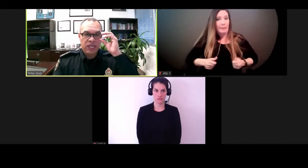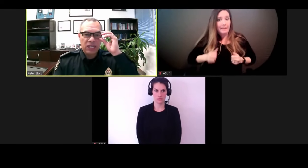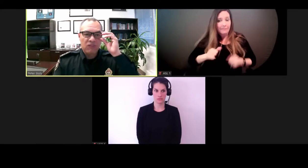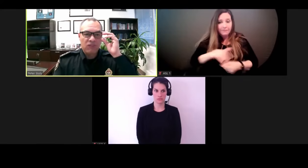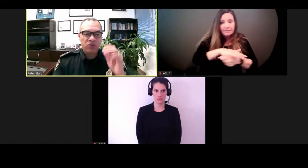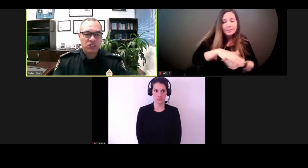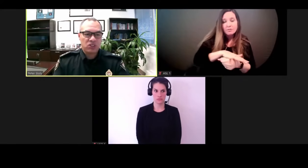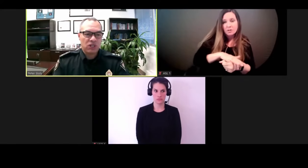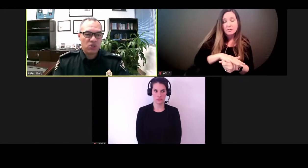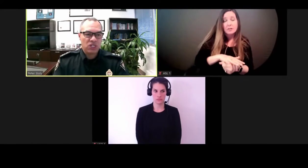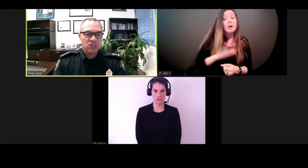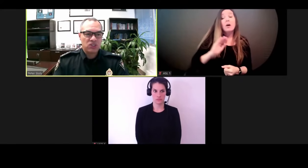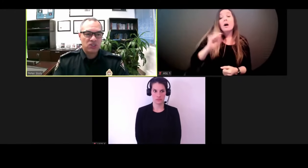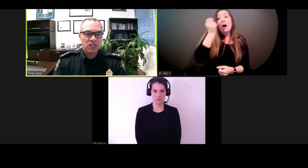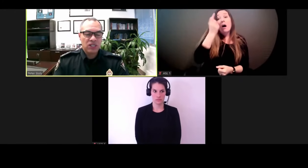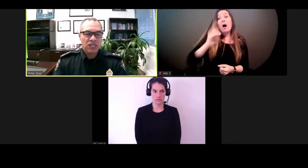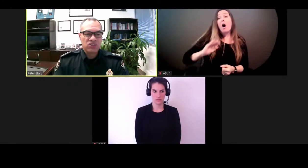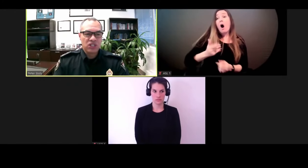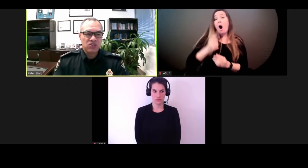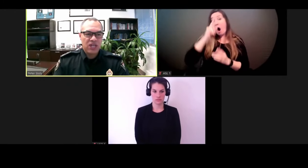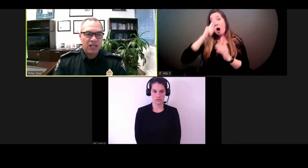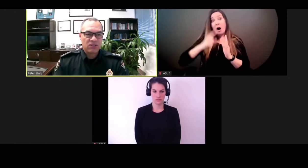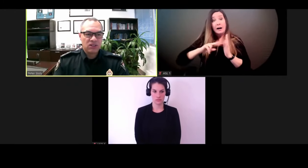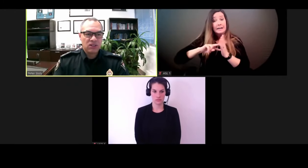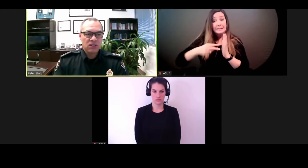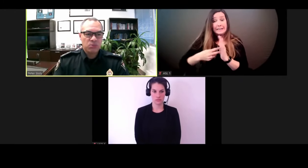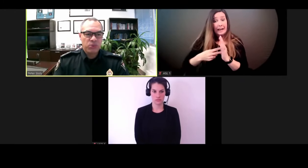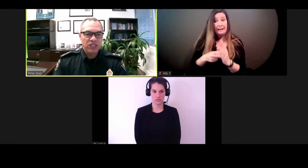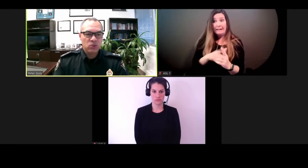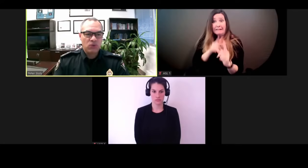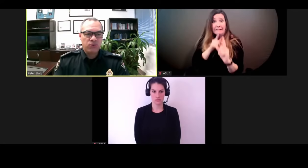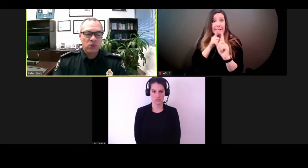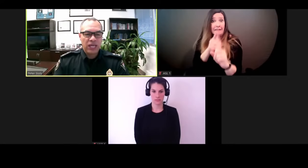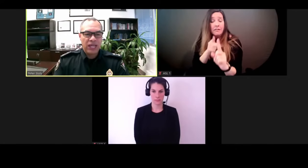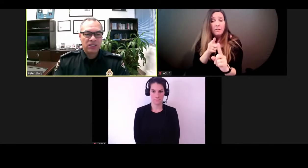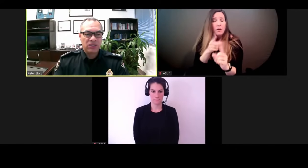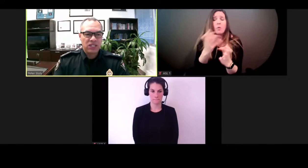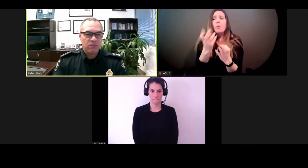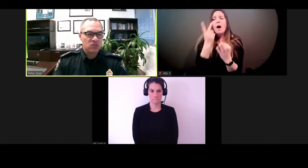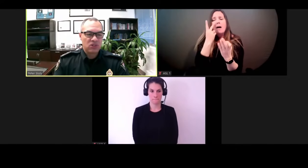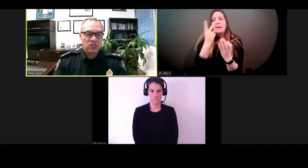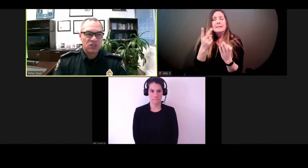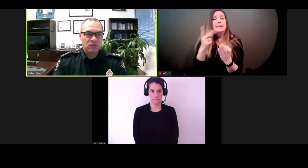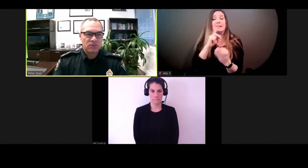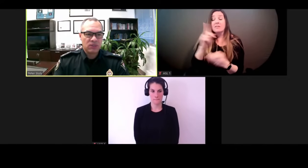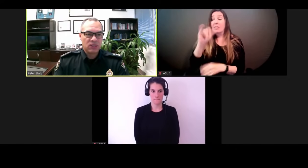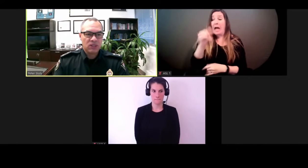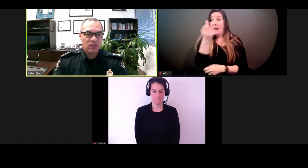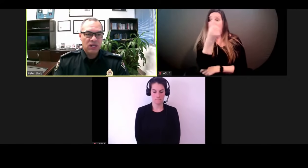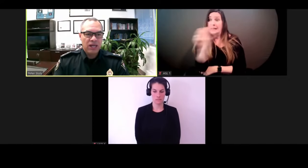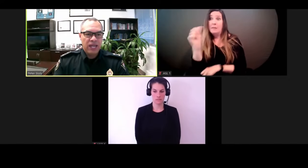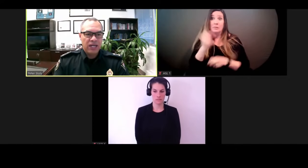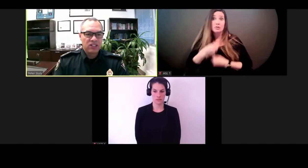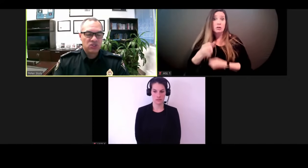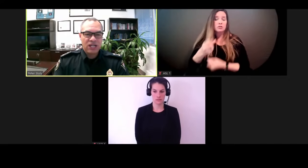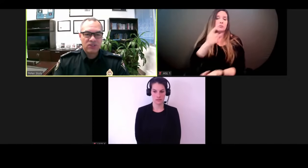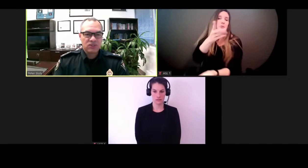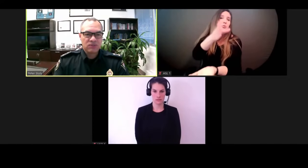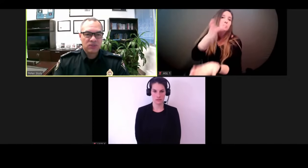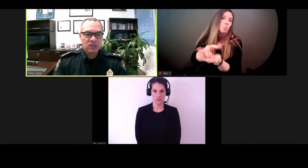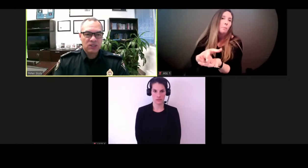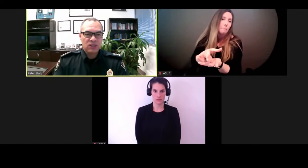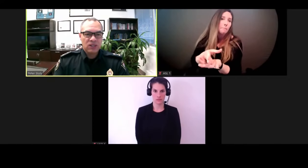the beginning of all such negotiations is just that, to bring to a full end the demonstration. Again, I